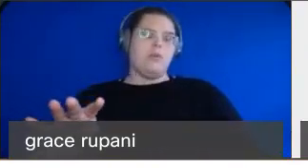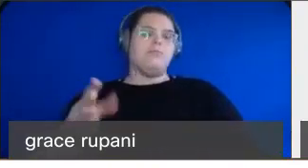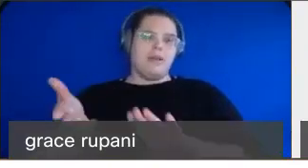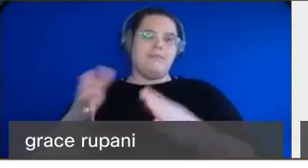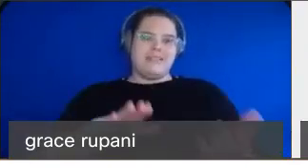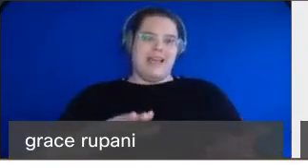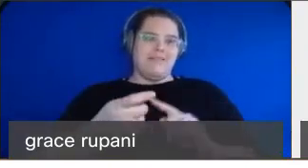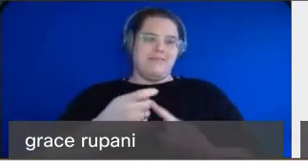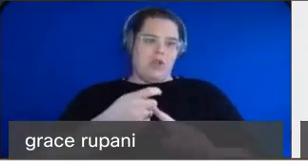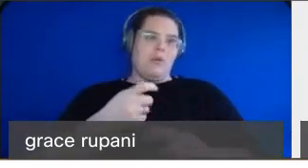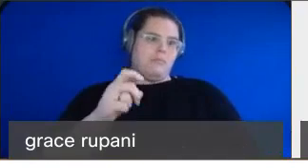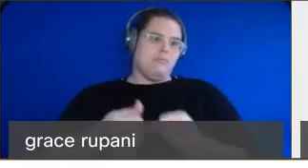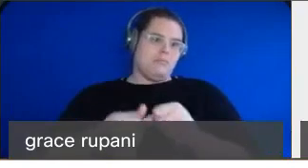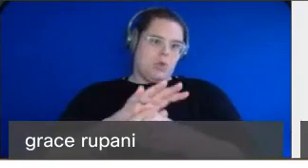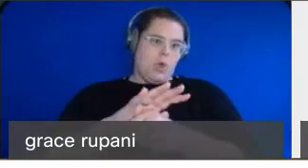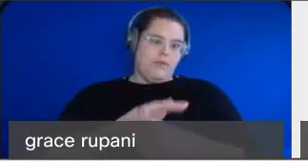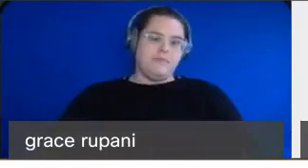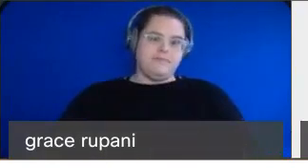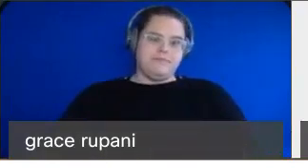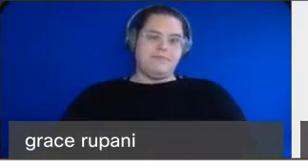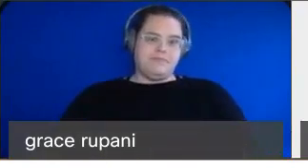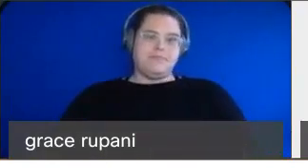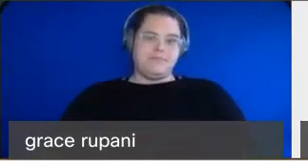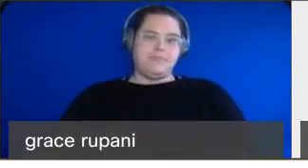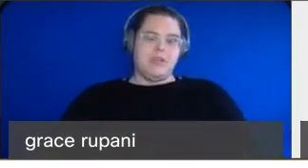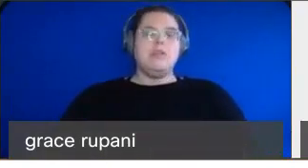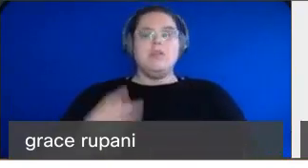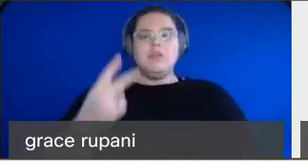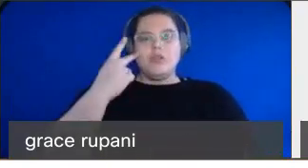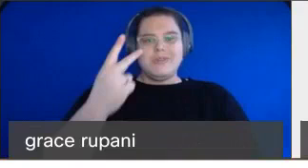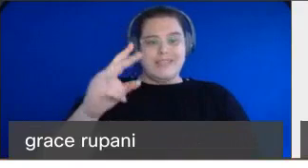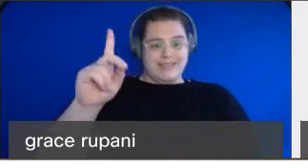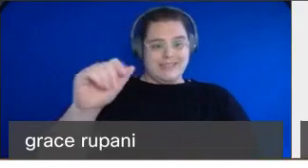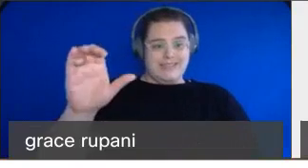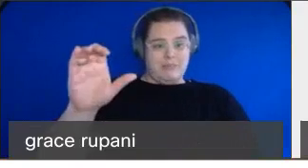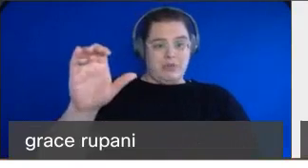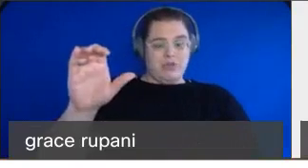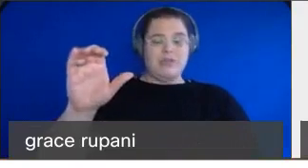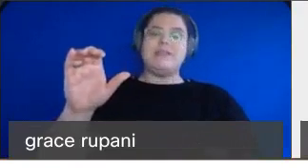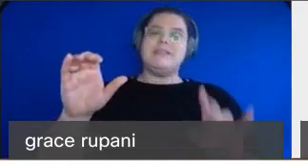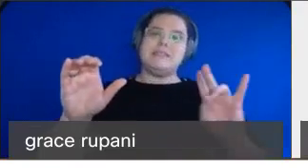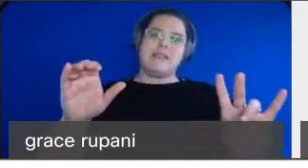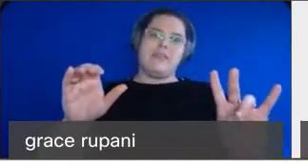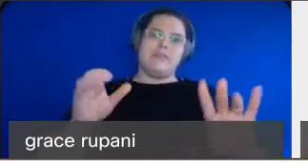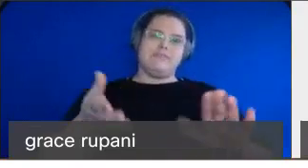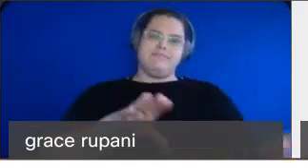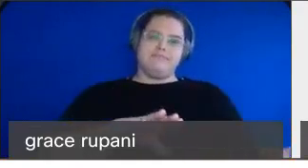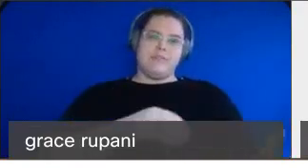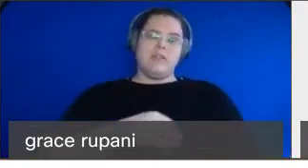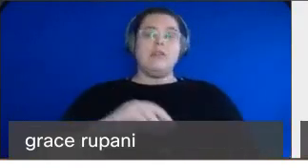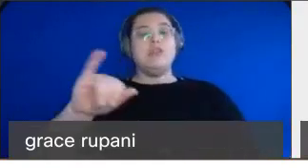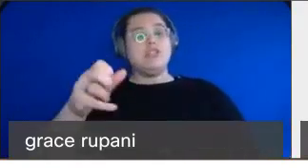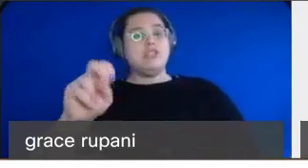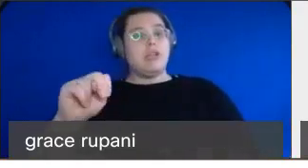Of those 44, however, and so you can see in December, there were 7 deaths. To date in January, there have been none, I'm